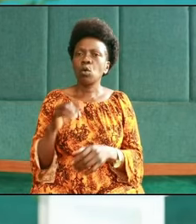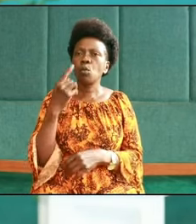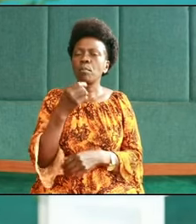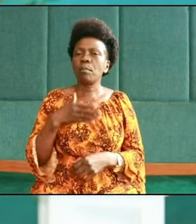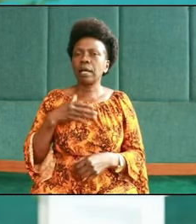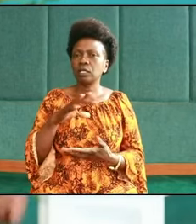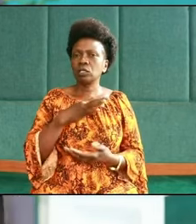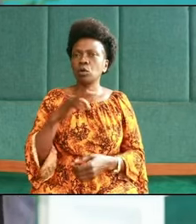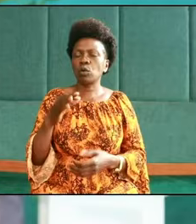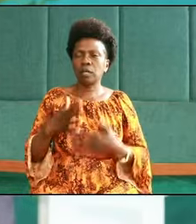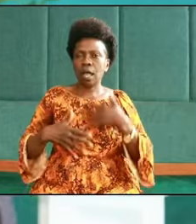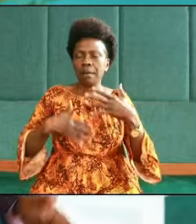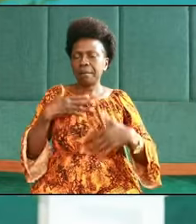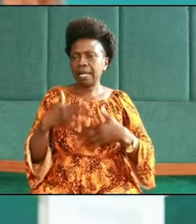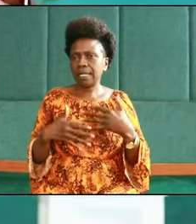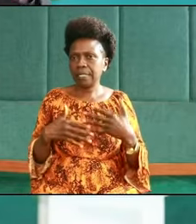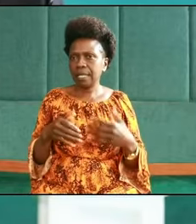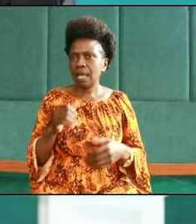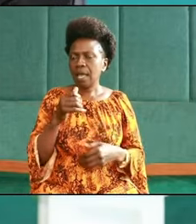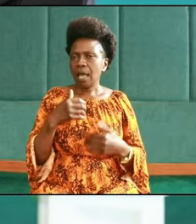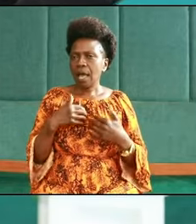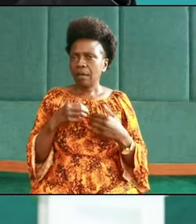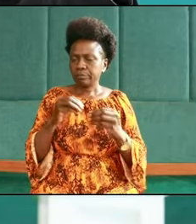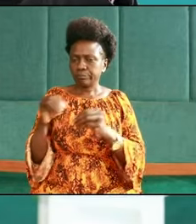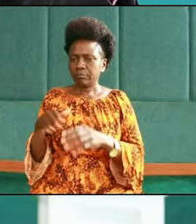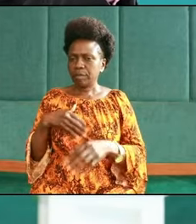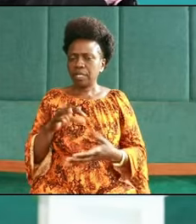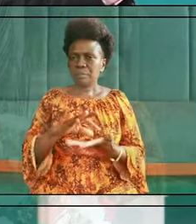my soul delights. I